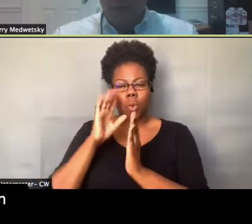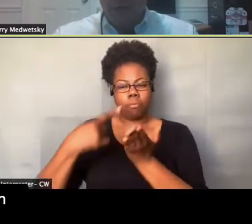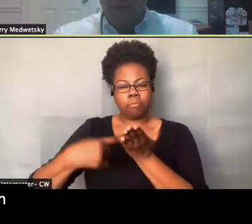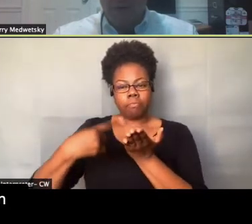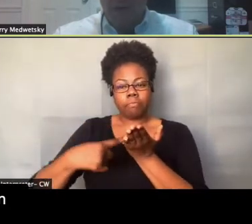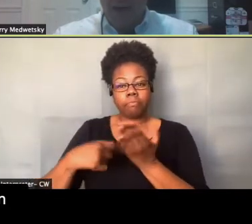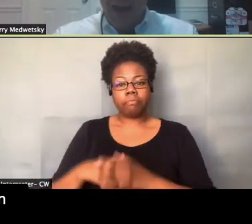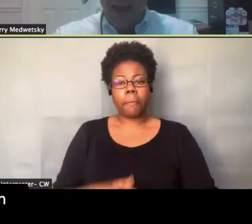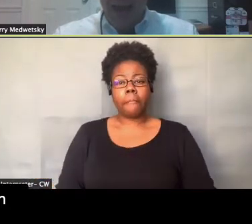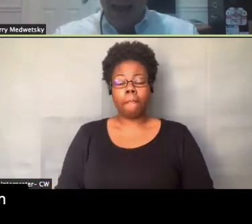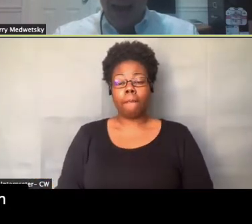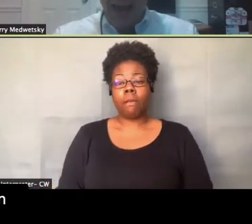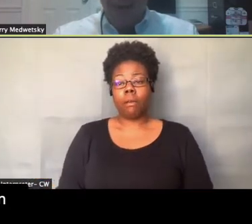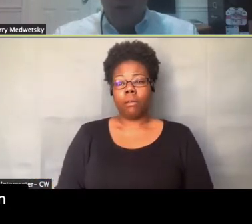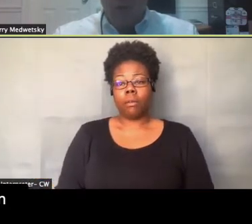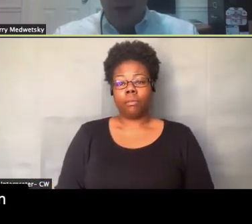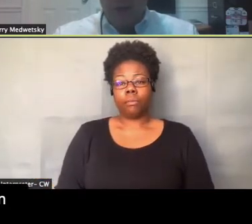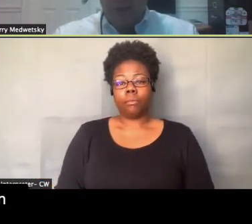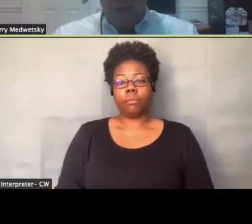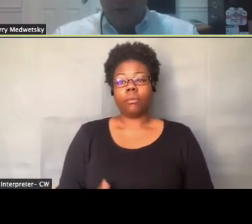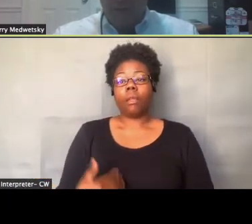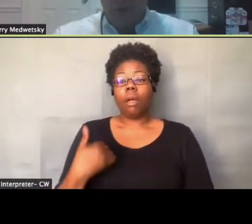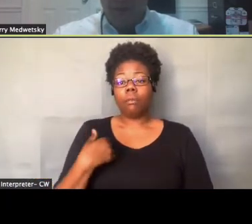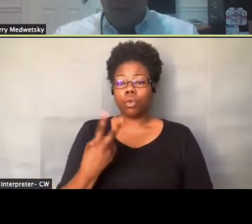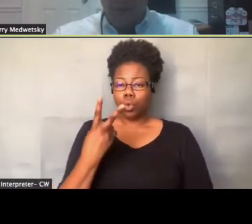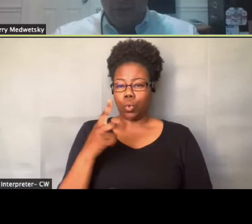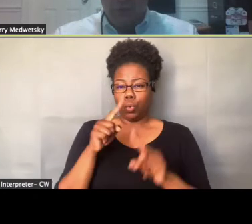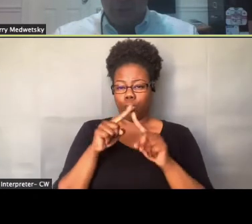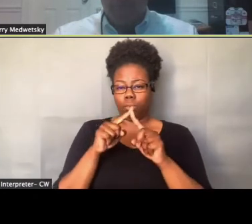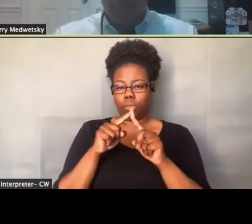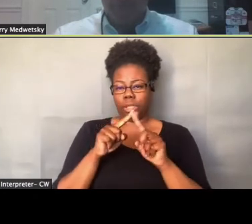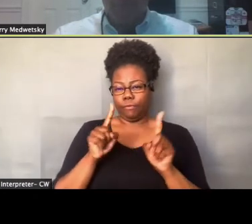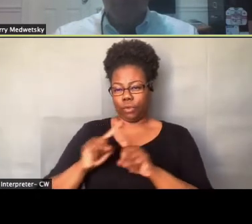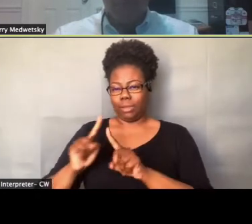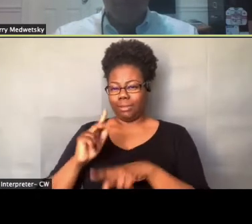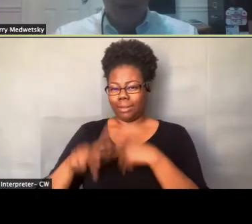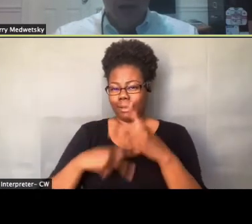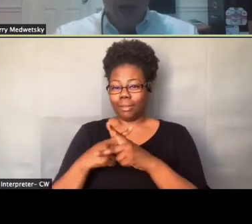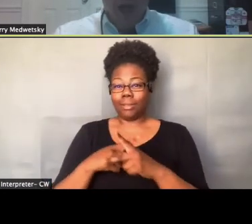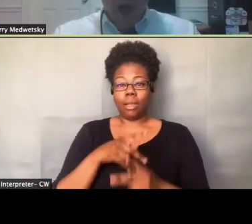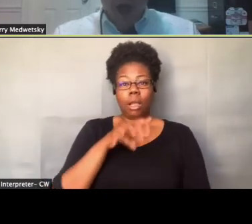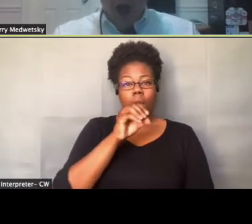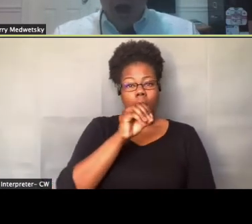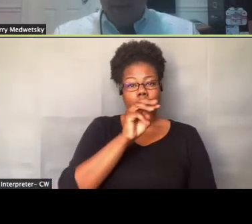omnidirectional microphone and directional microphone technology.